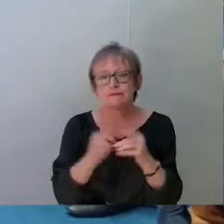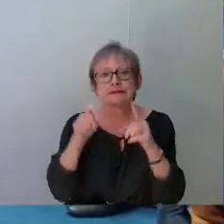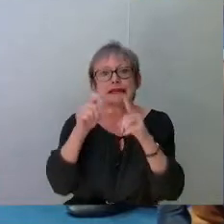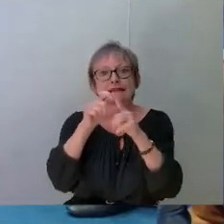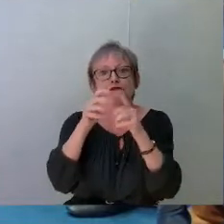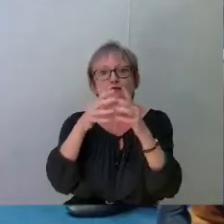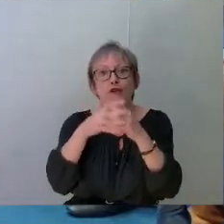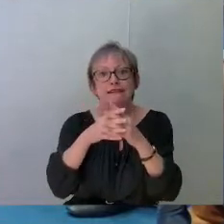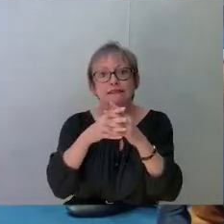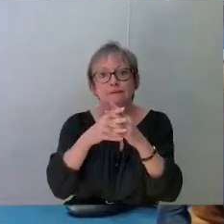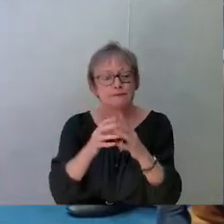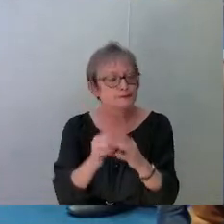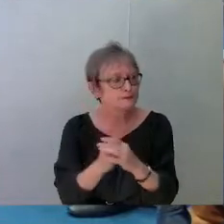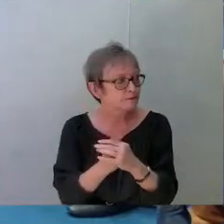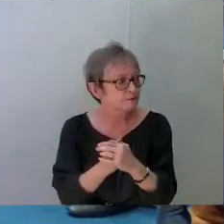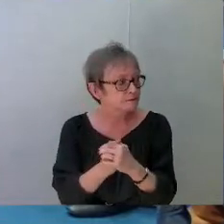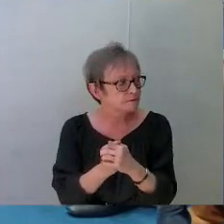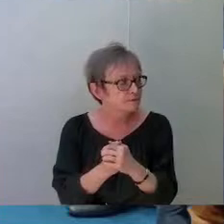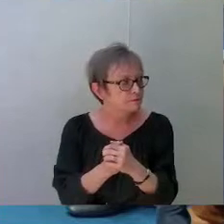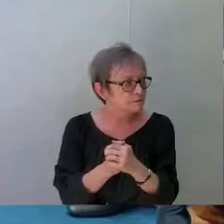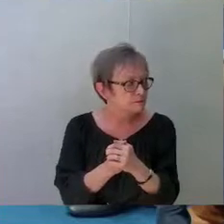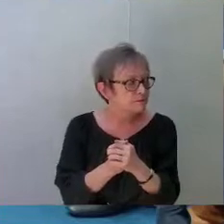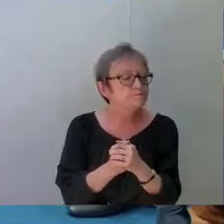David Wright.